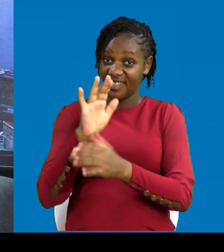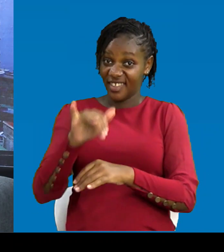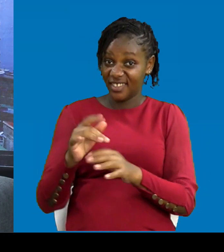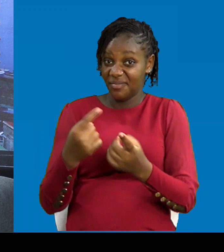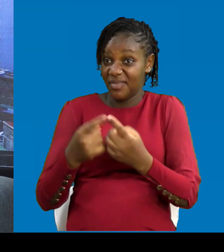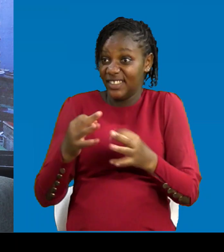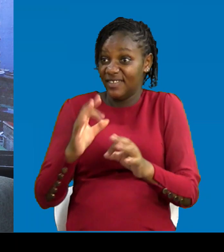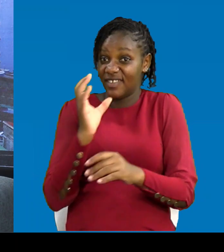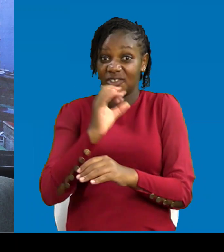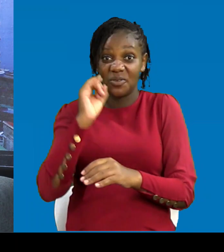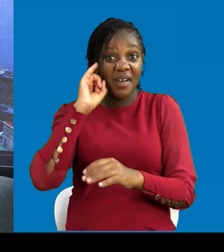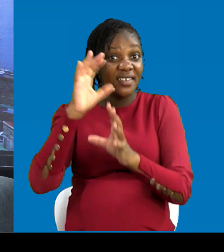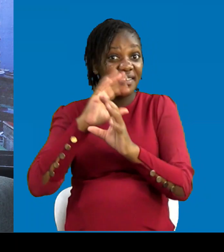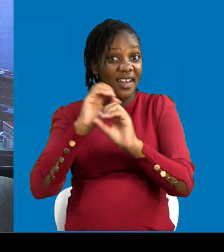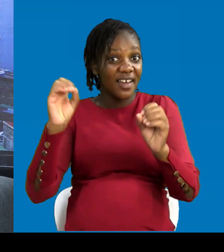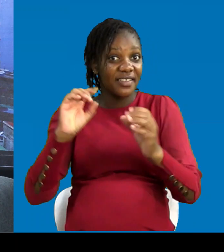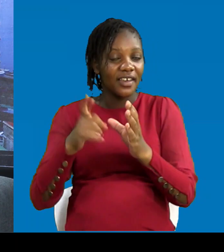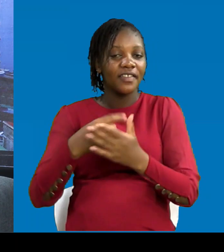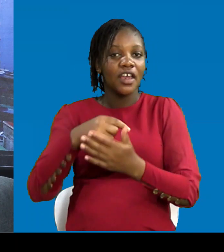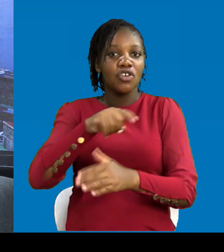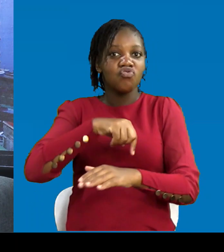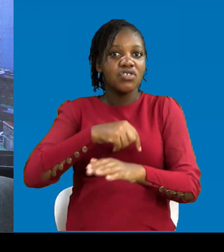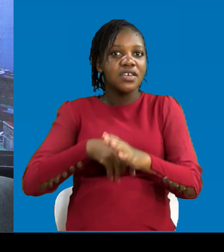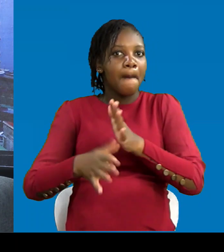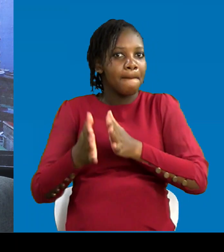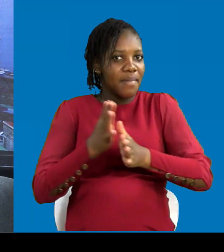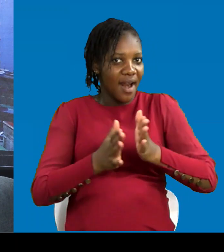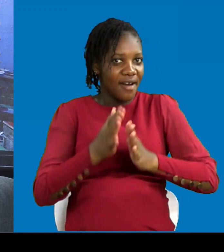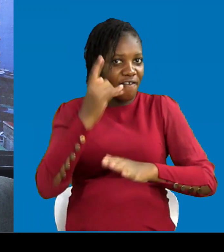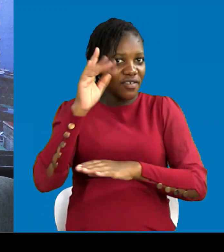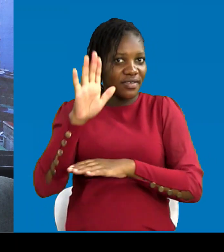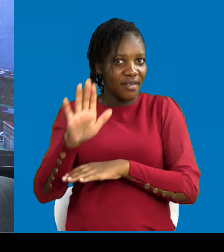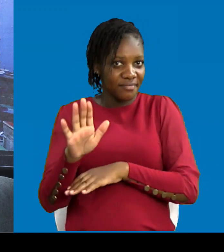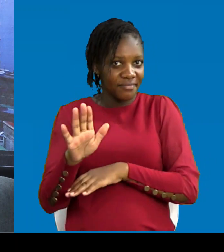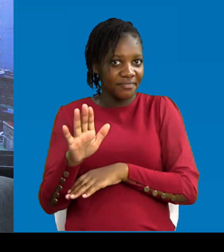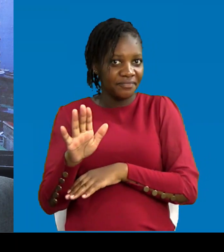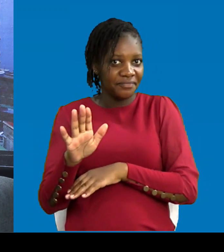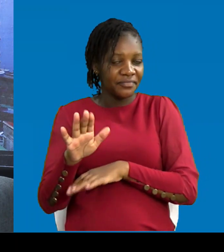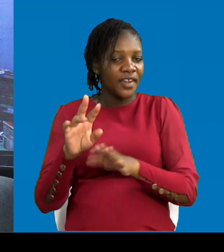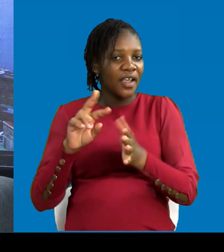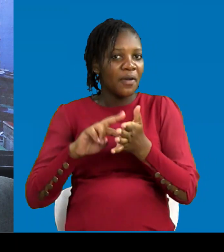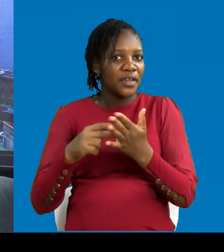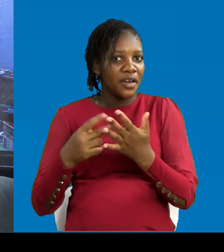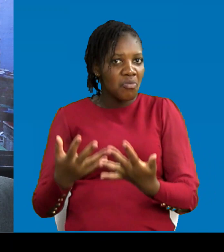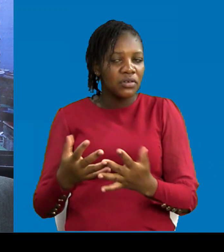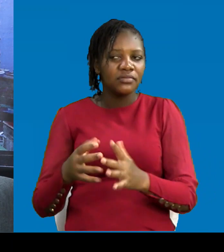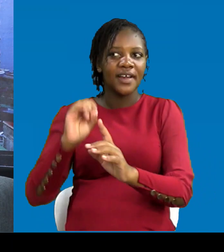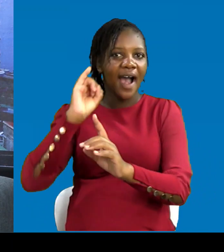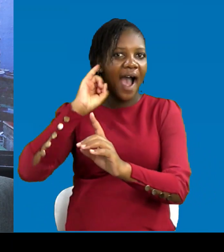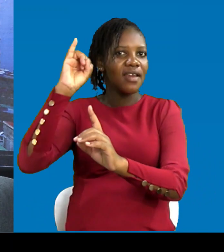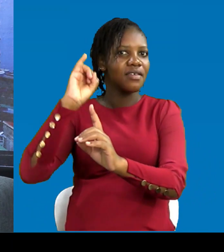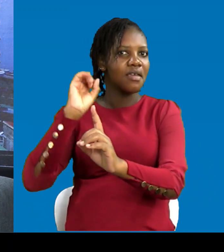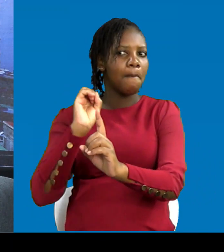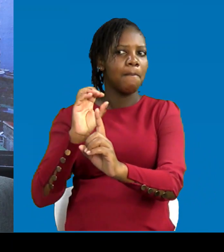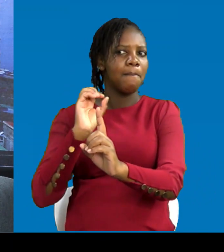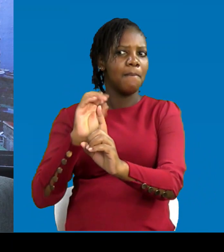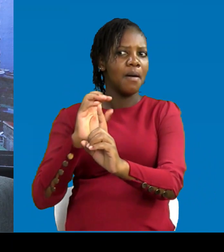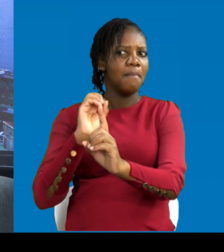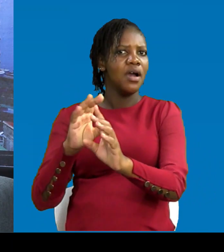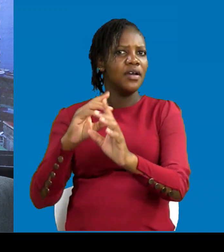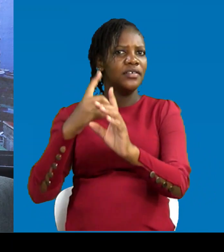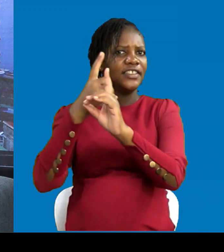not, then we come up with what we call a mood board. A mood board is now where we feed ideas, different looks, different